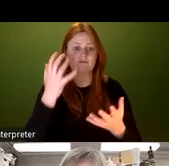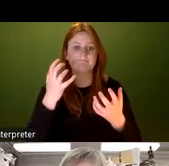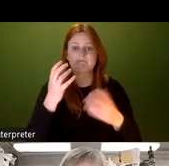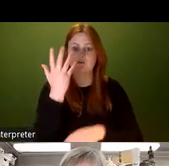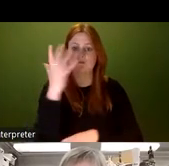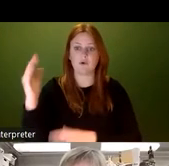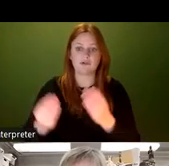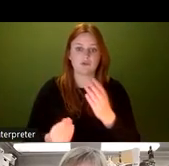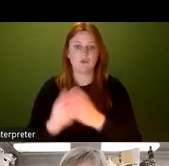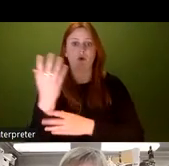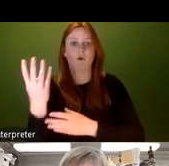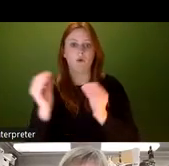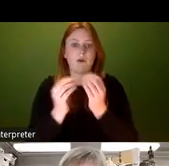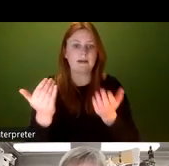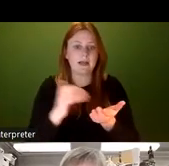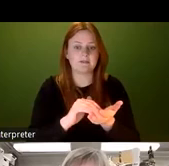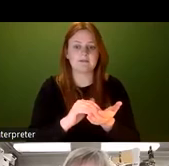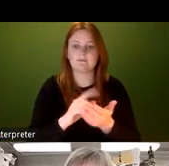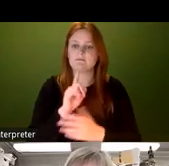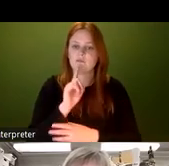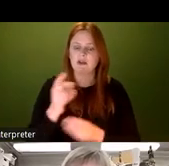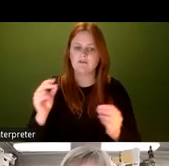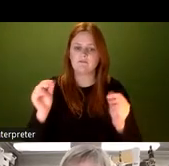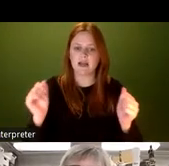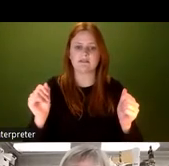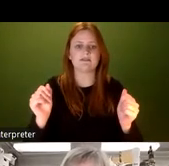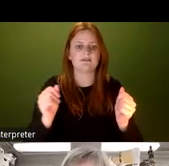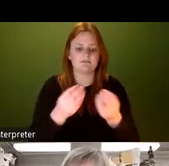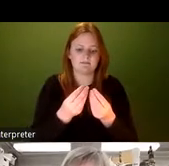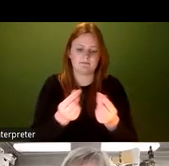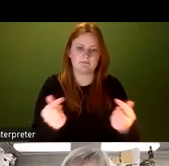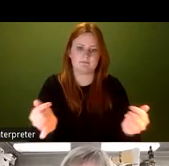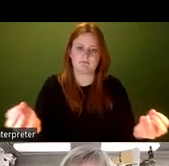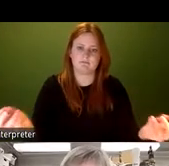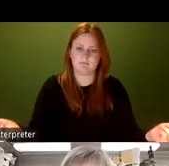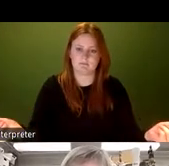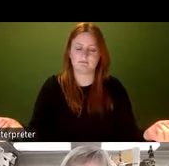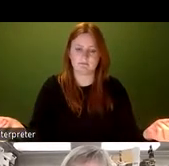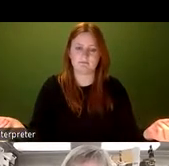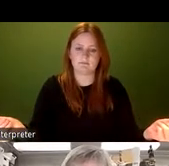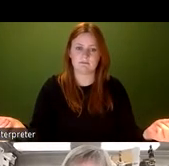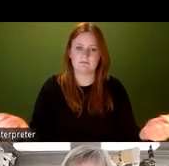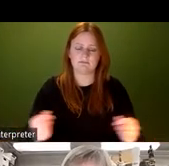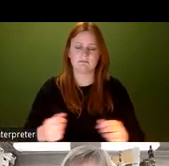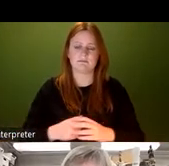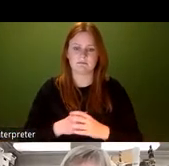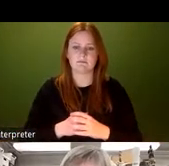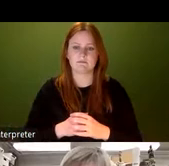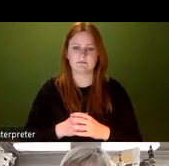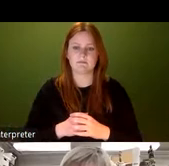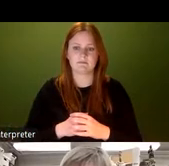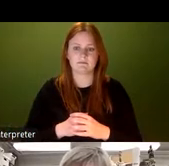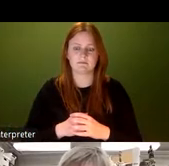it just speeds up that decomposition, and then that kind of also